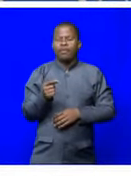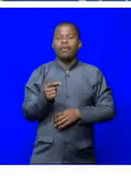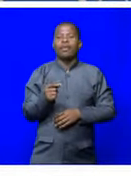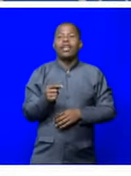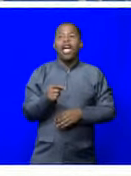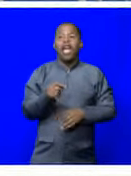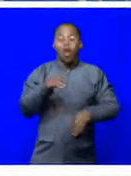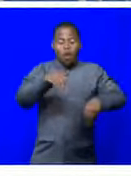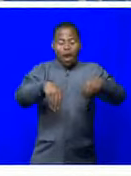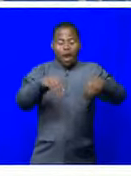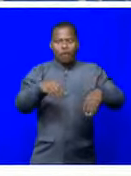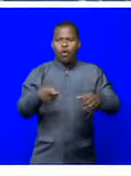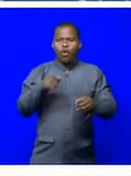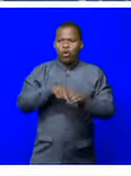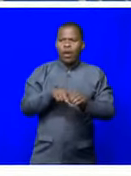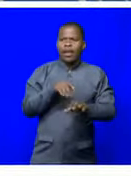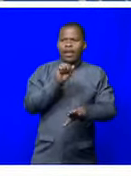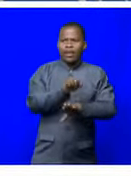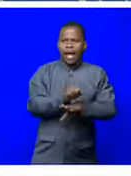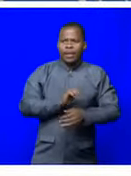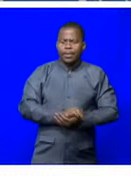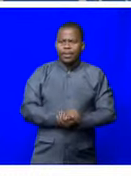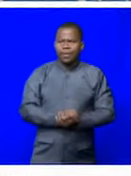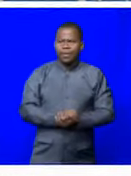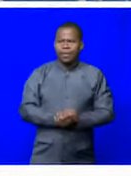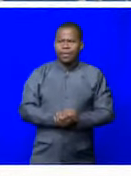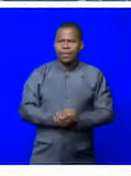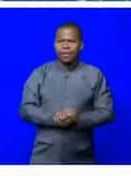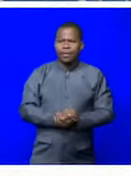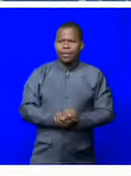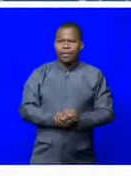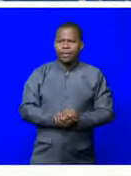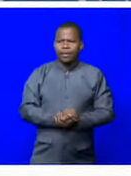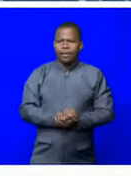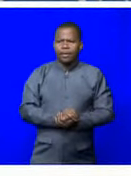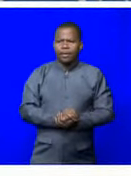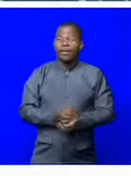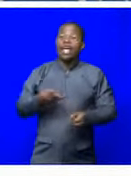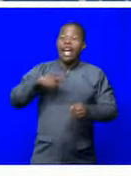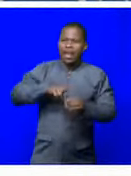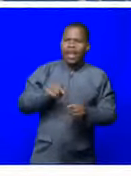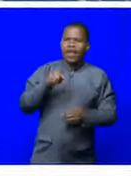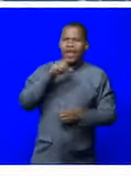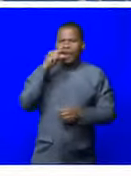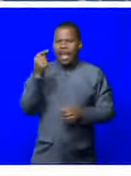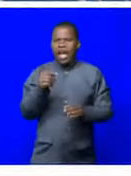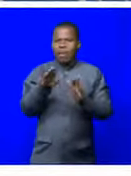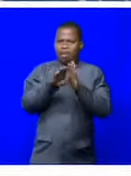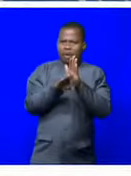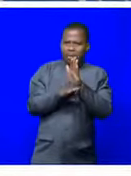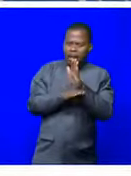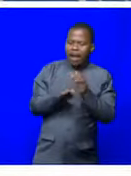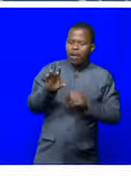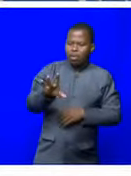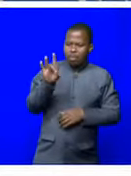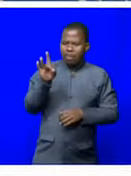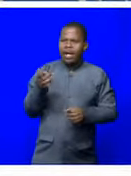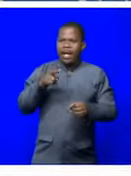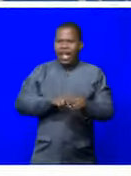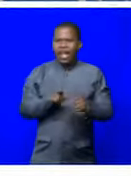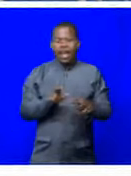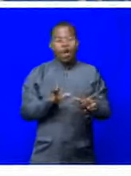by submission of the list of nominees, and having submitted the list of nominees, then the ethics